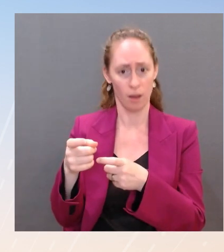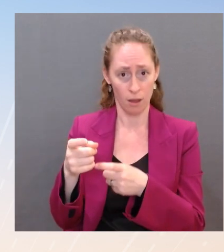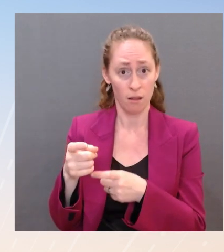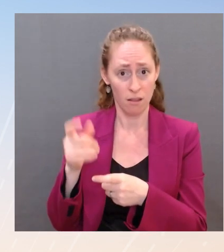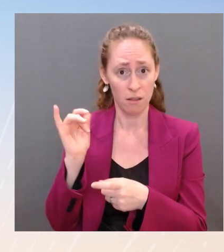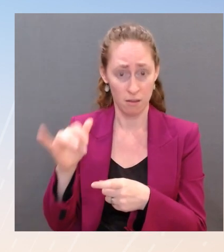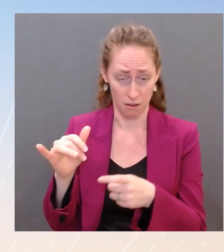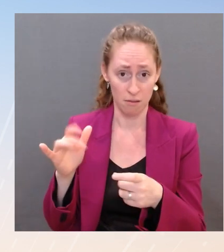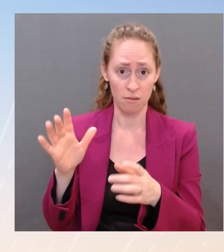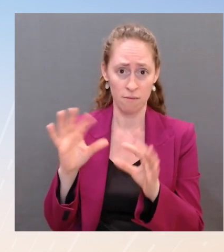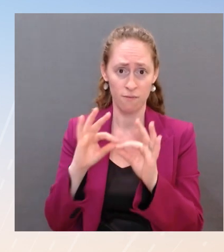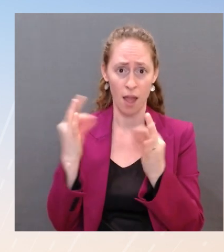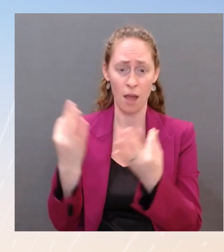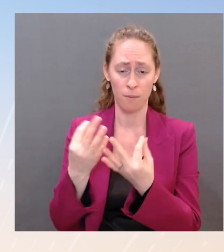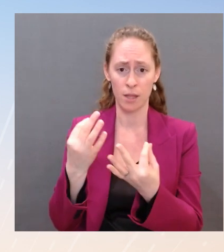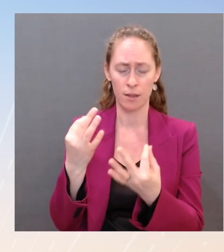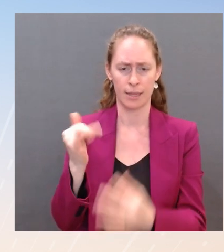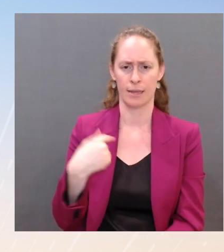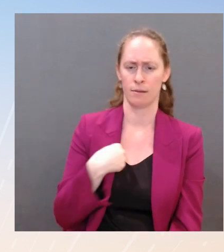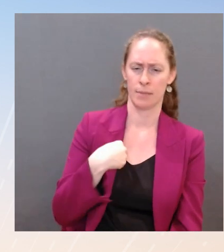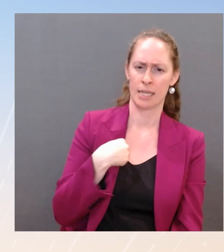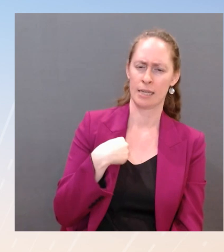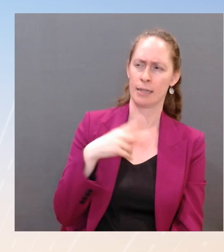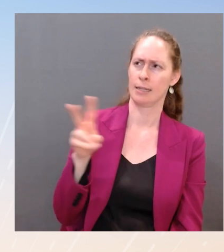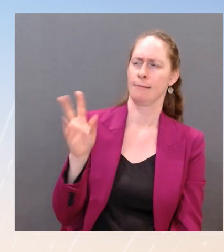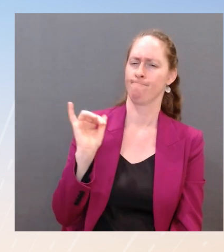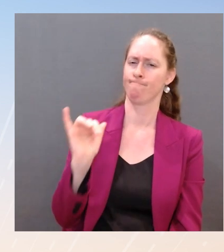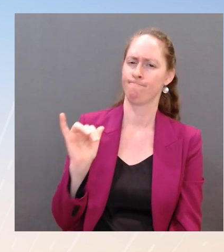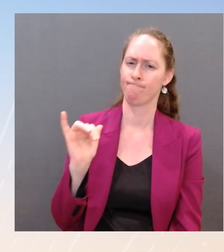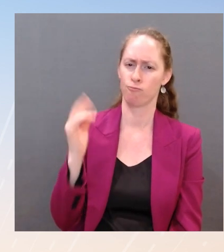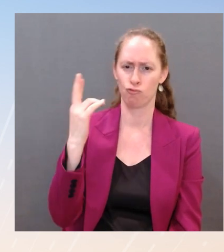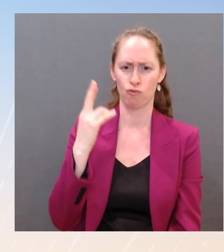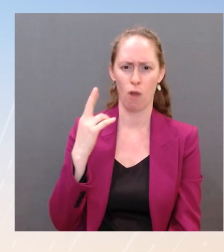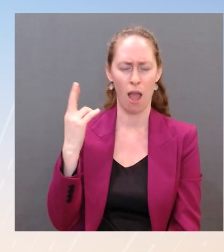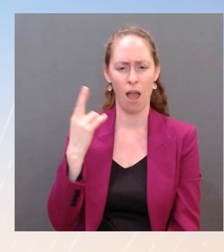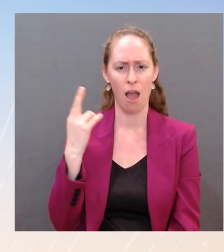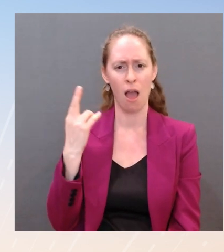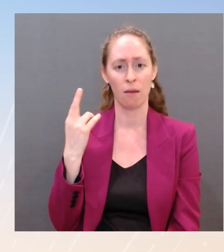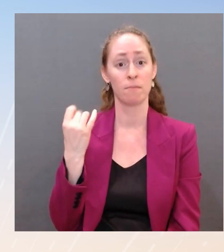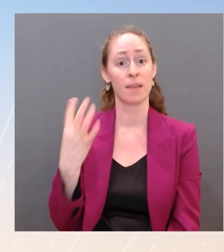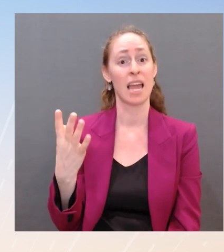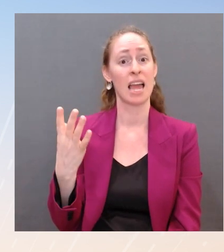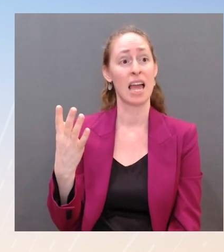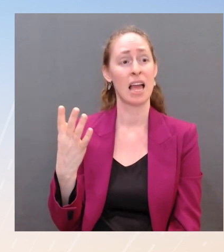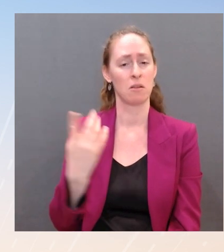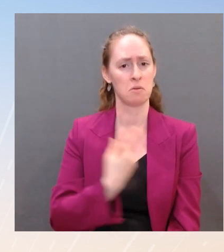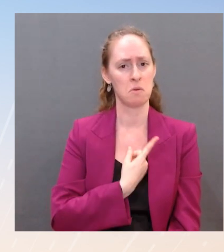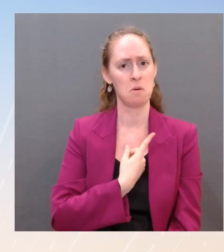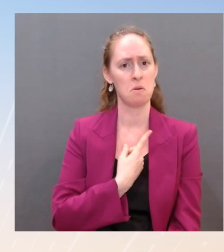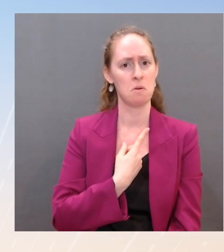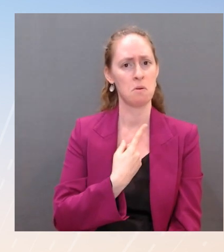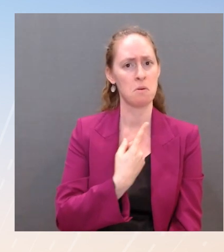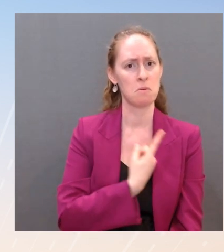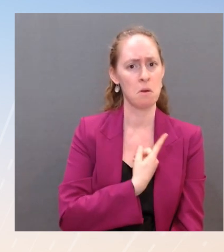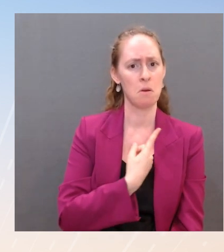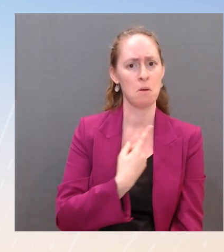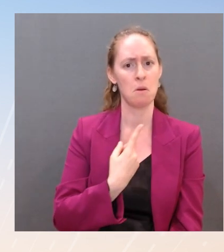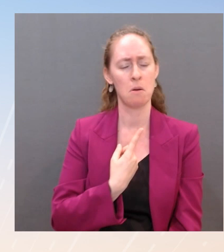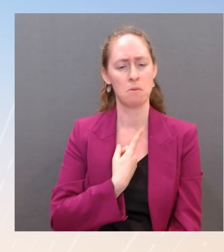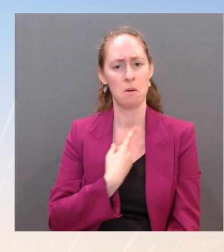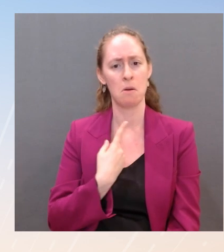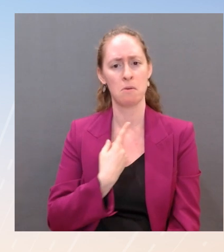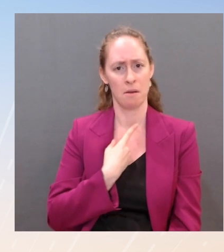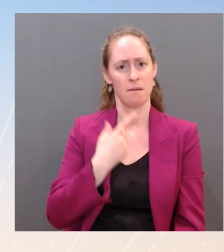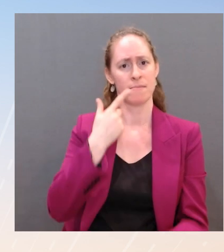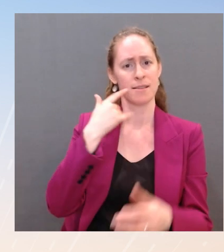even though for so long, so many of us feel alone, it is that power of not just storytelling, but the implicit story listening